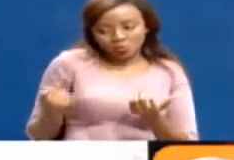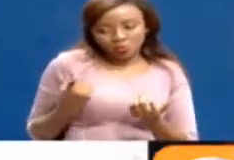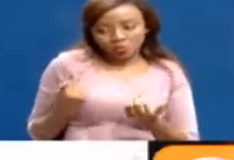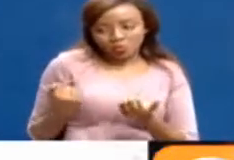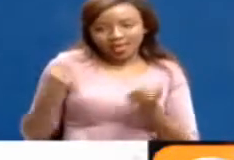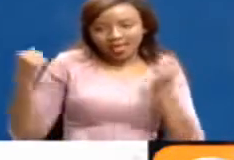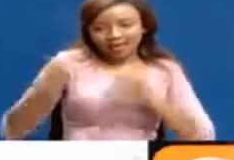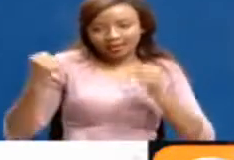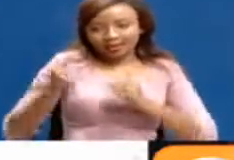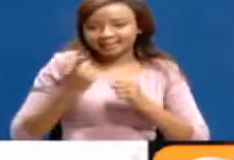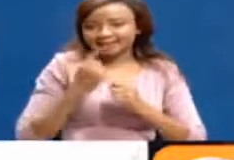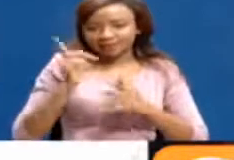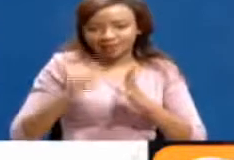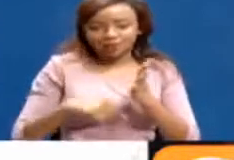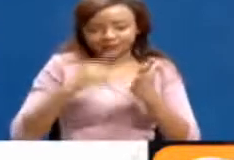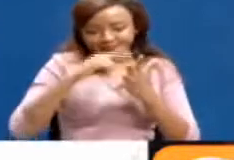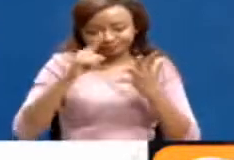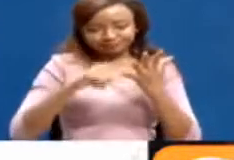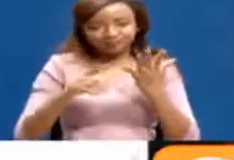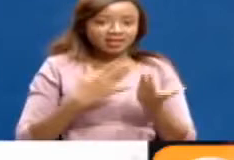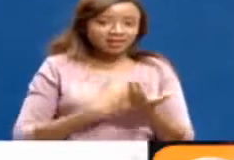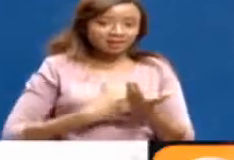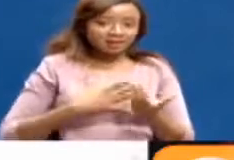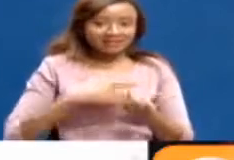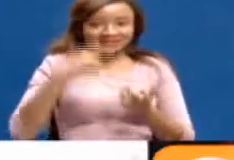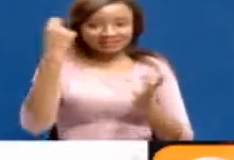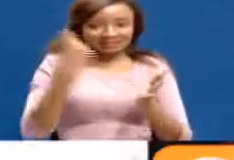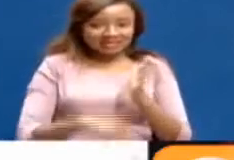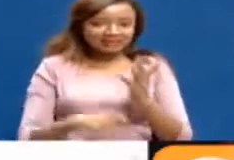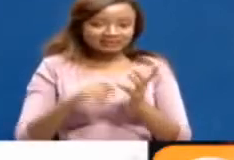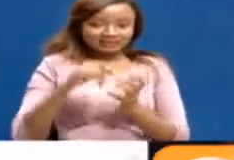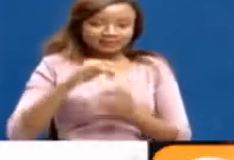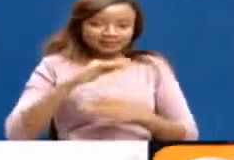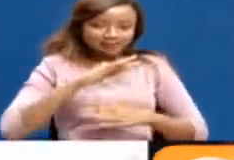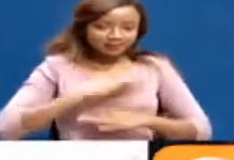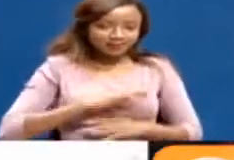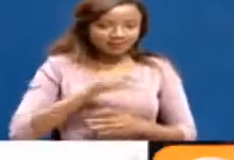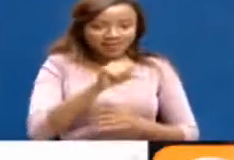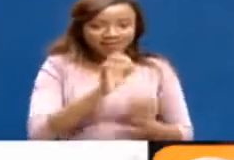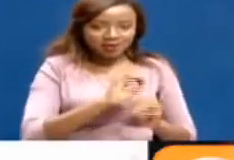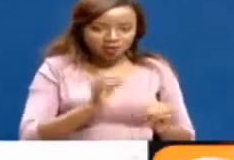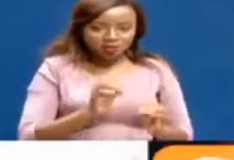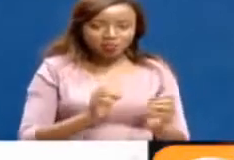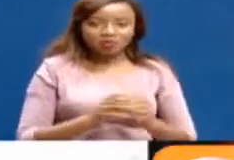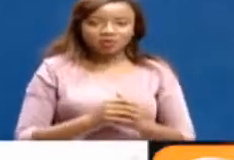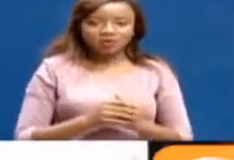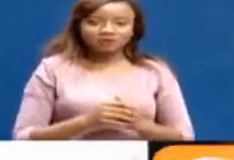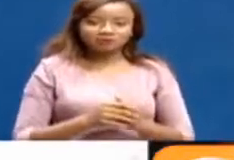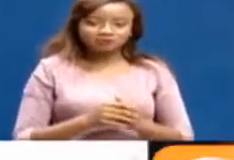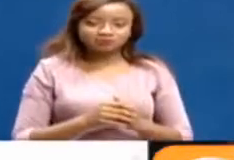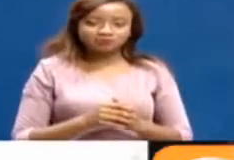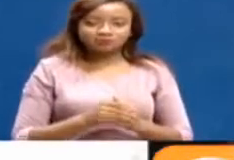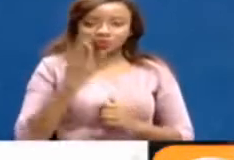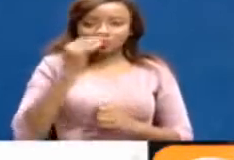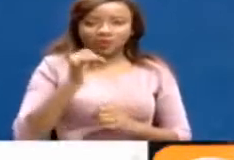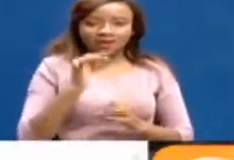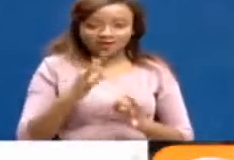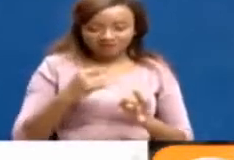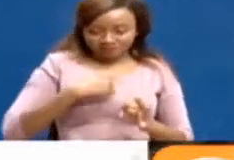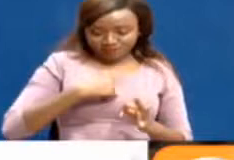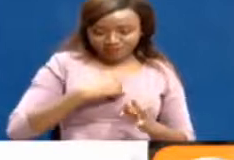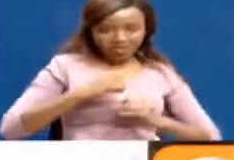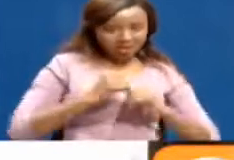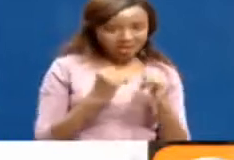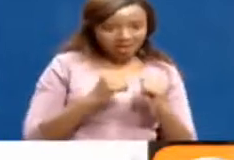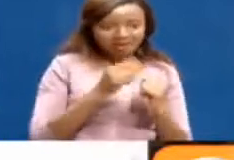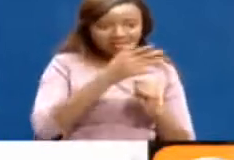you qualify to get certain tax reliefs, for instance, on your pay as you earn, on your rental tax income, so that you, if a landlord is happy, then the tenant, of